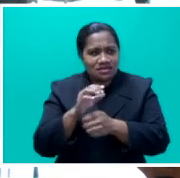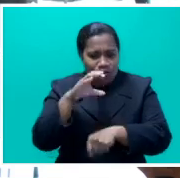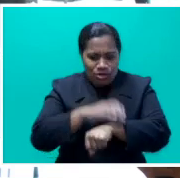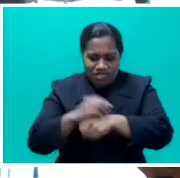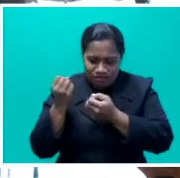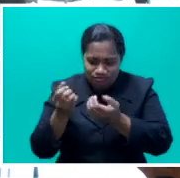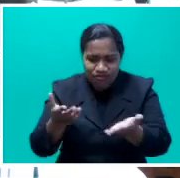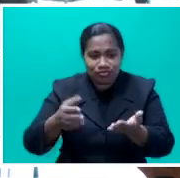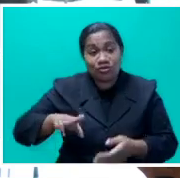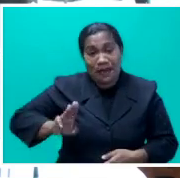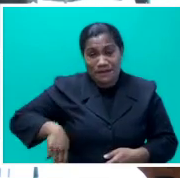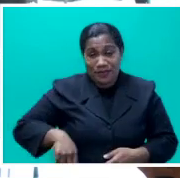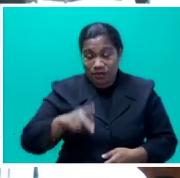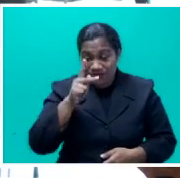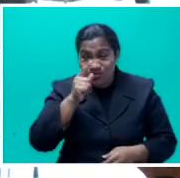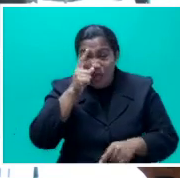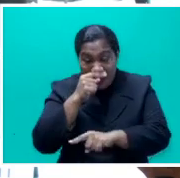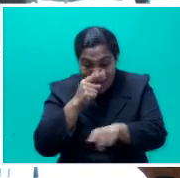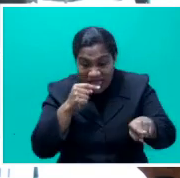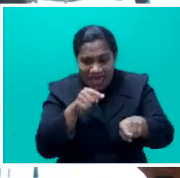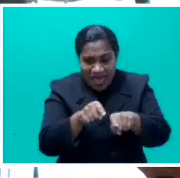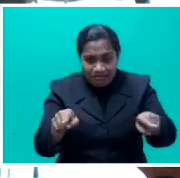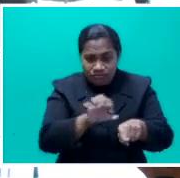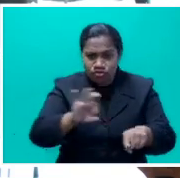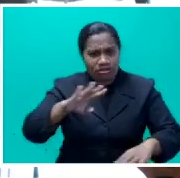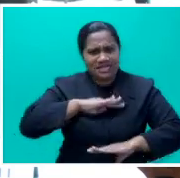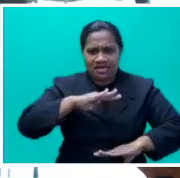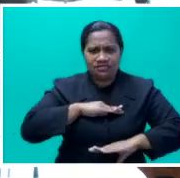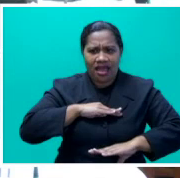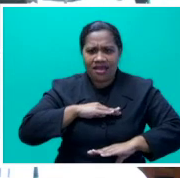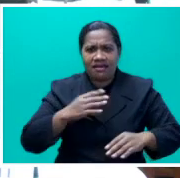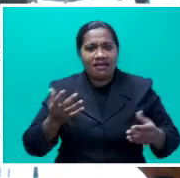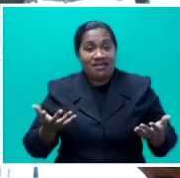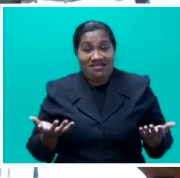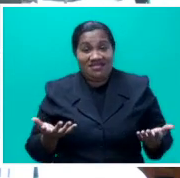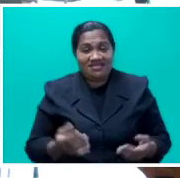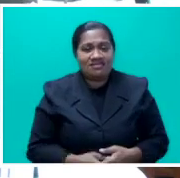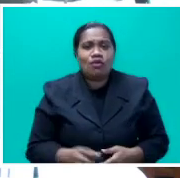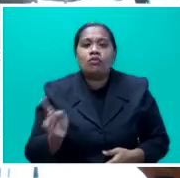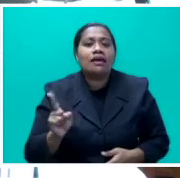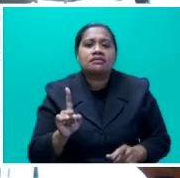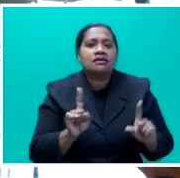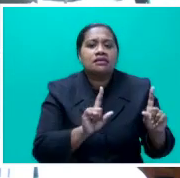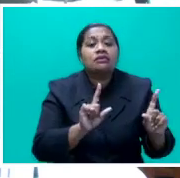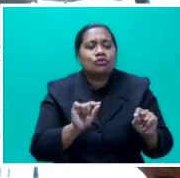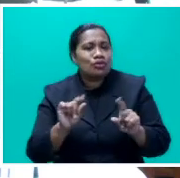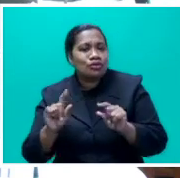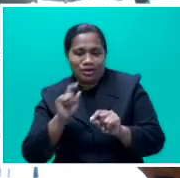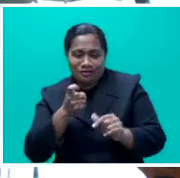public are not satisfied with the response or some of the actions undertaken by the Fiji Police